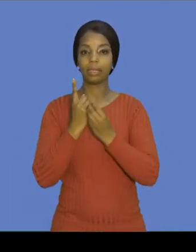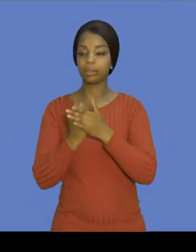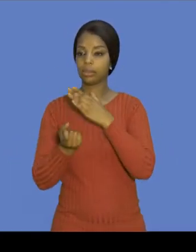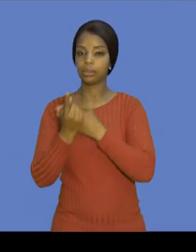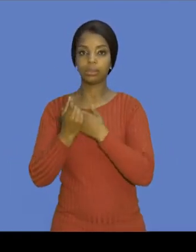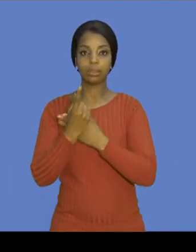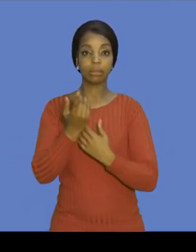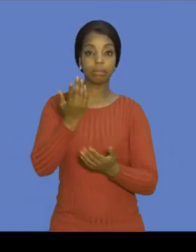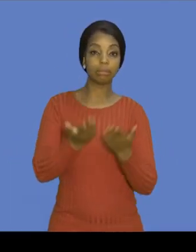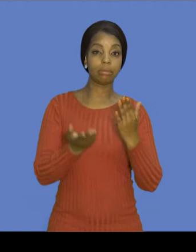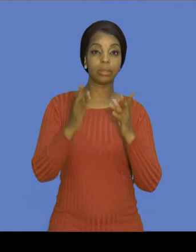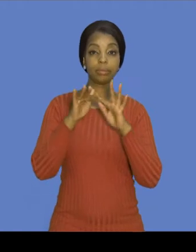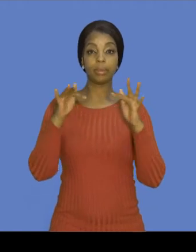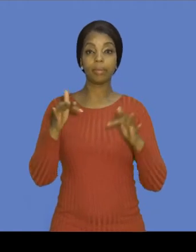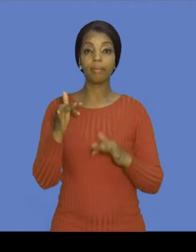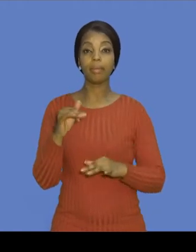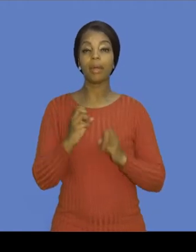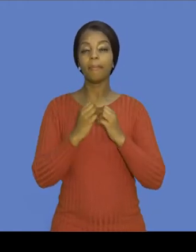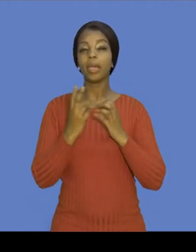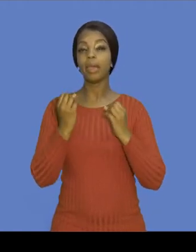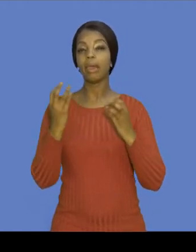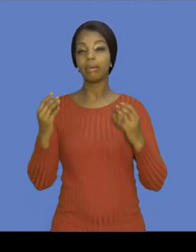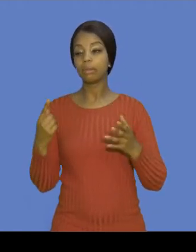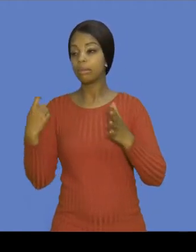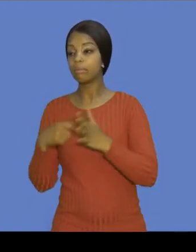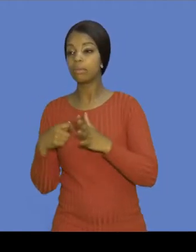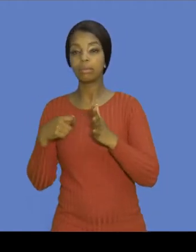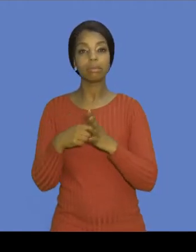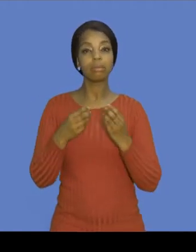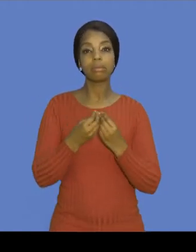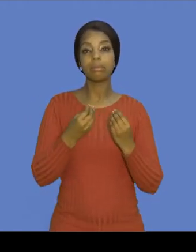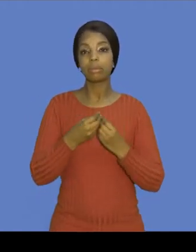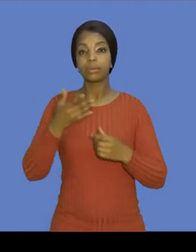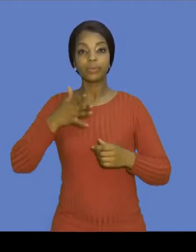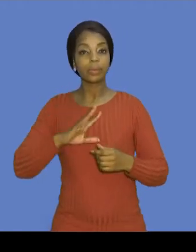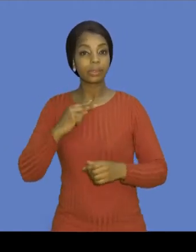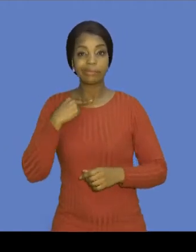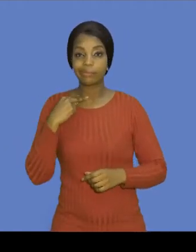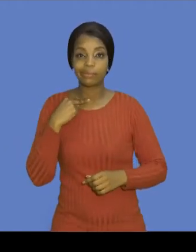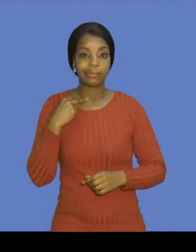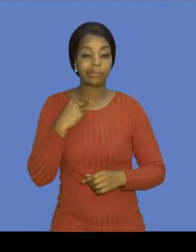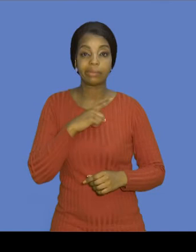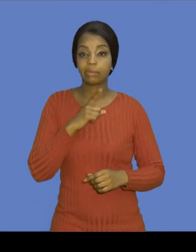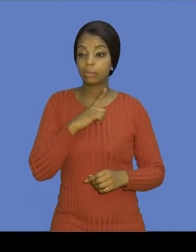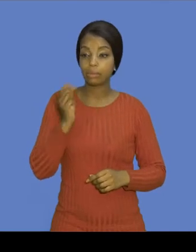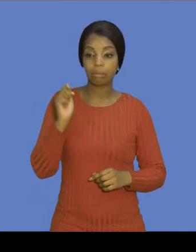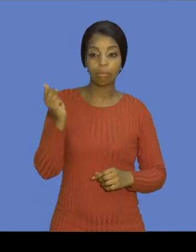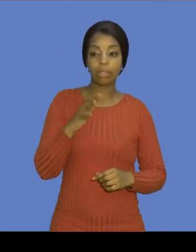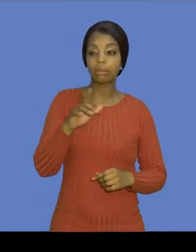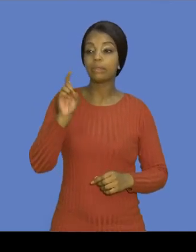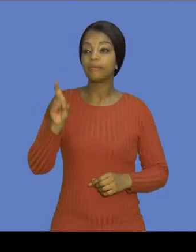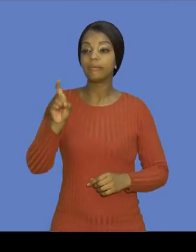able to meet their ends meet in terms of the goods and services that they need, especially the